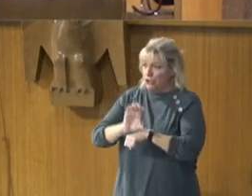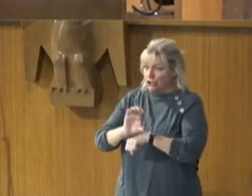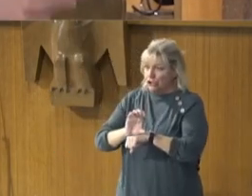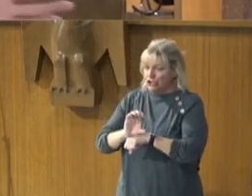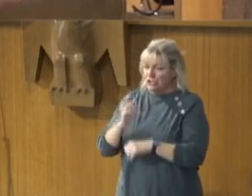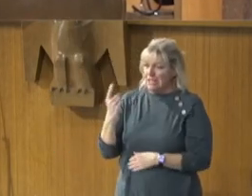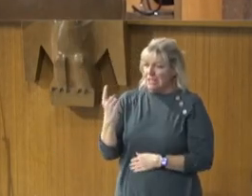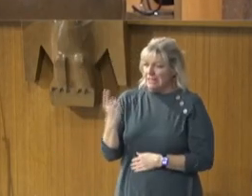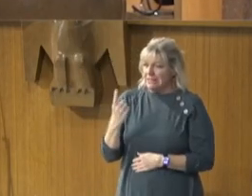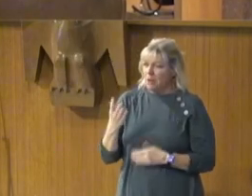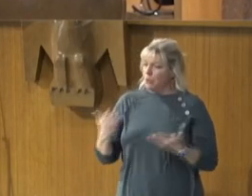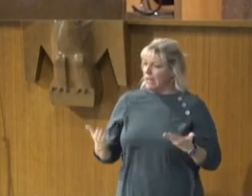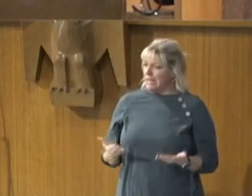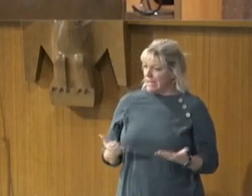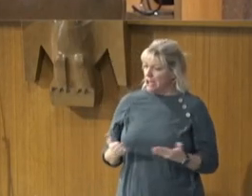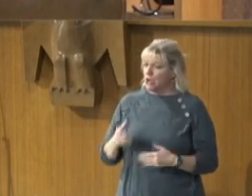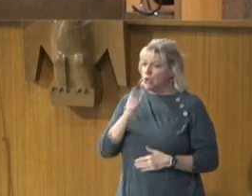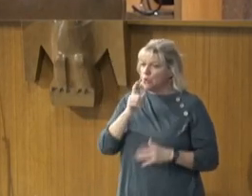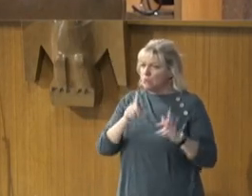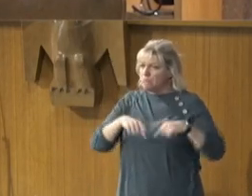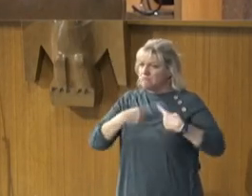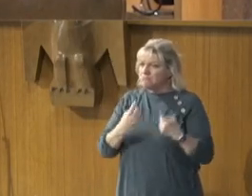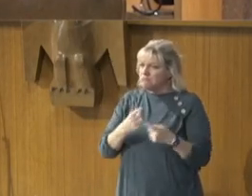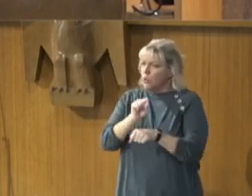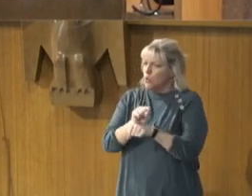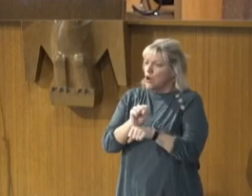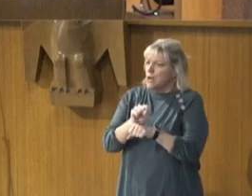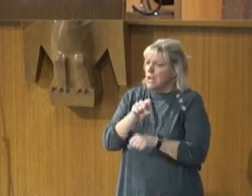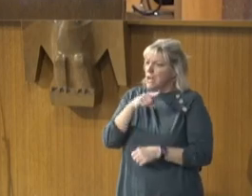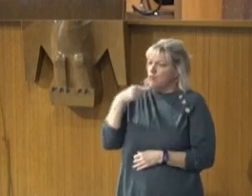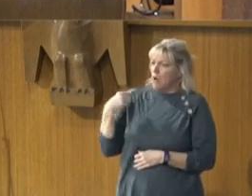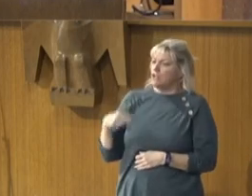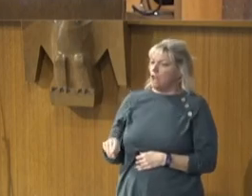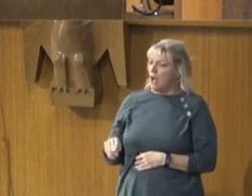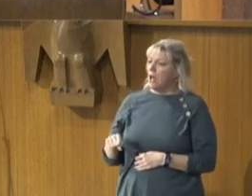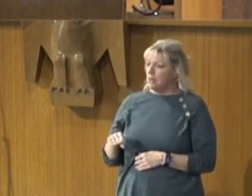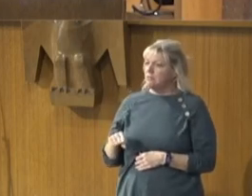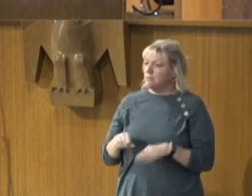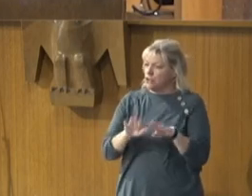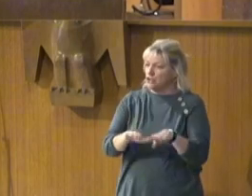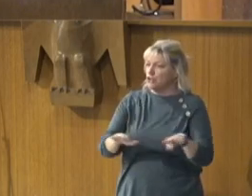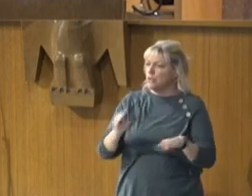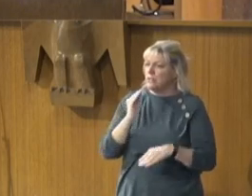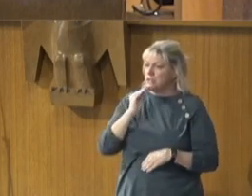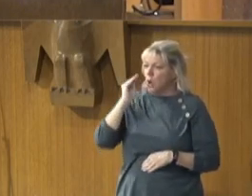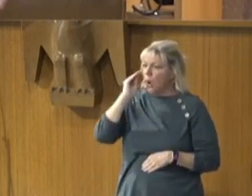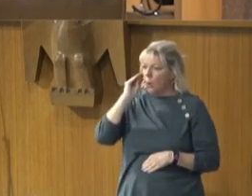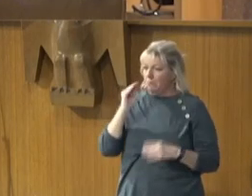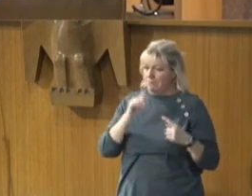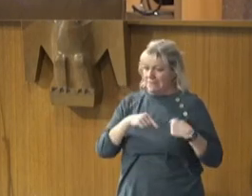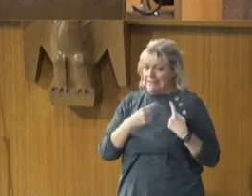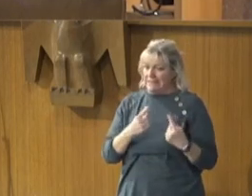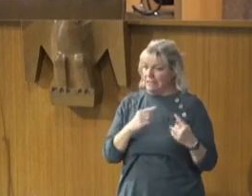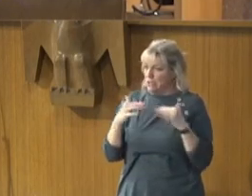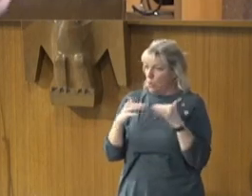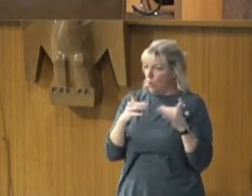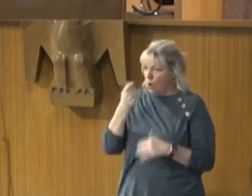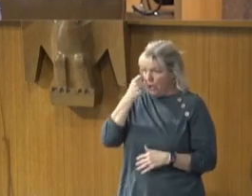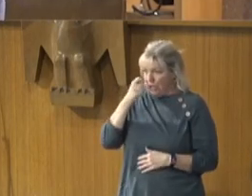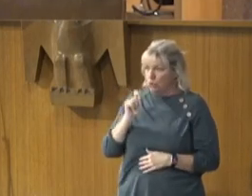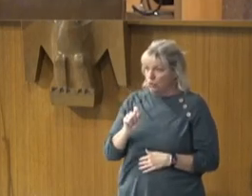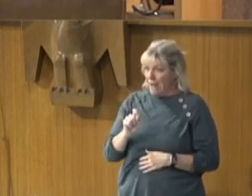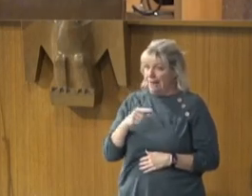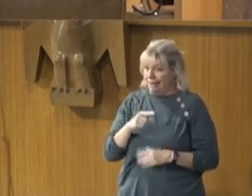has historically been working in Russia with orphanages there, who since the war in Ukraine has been working in